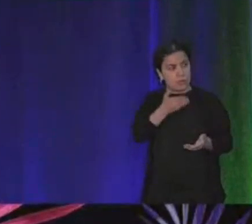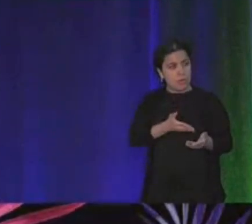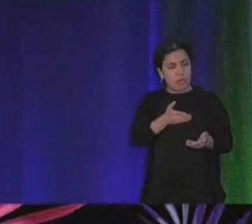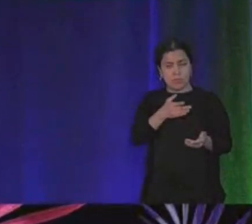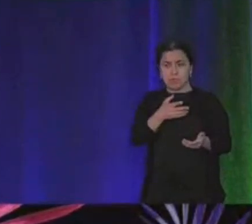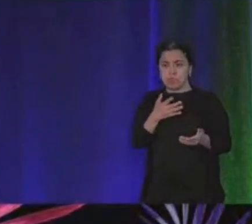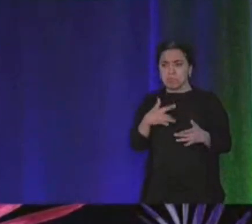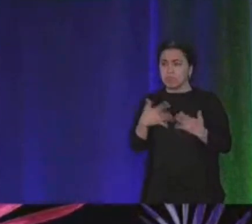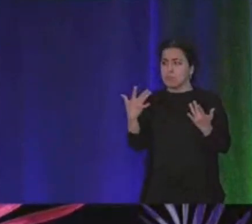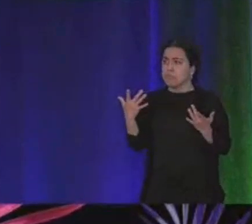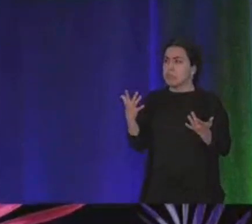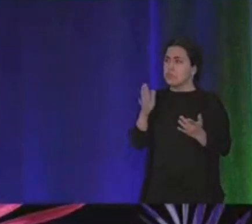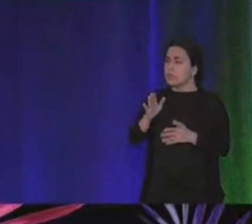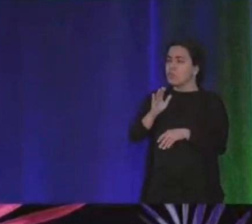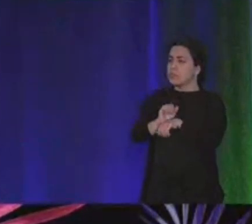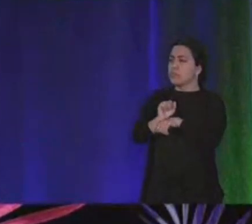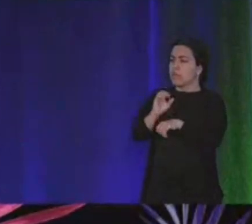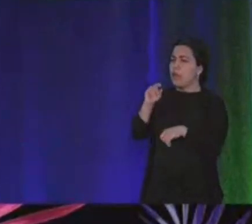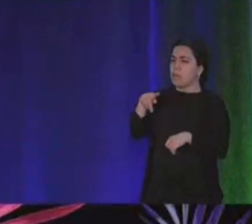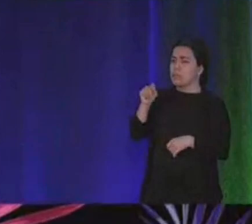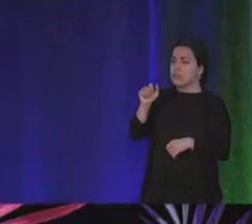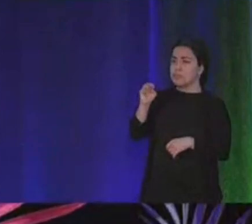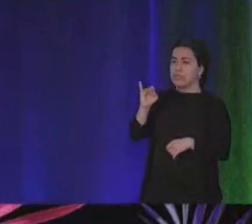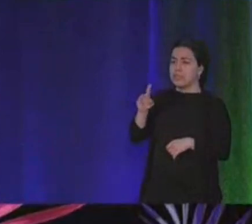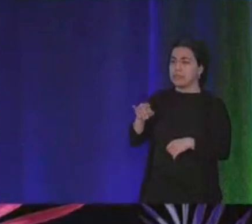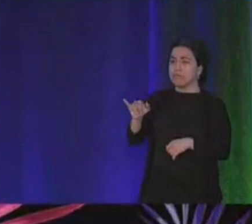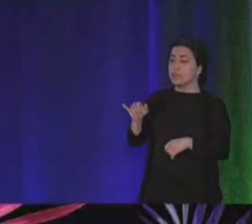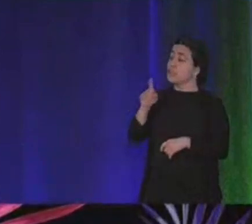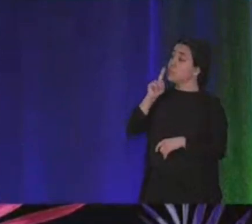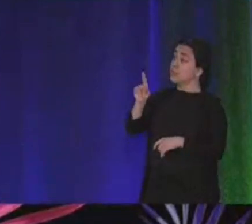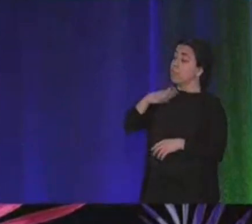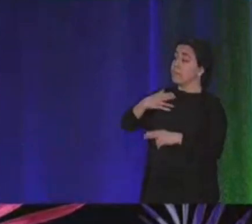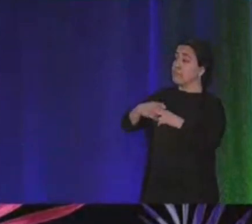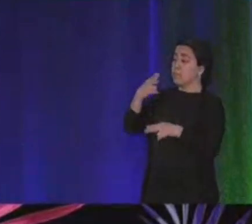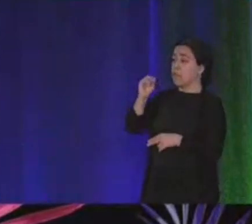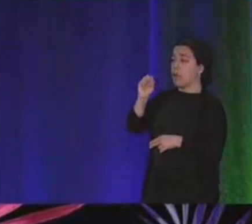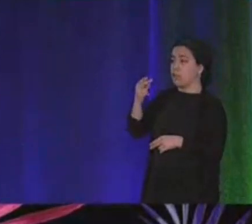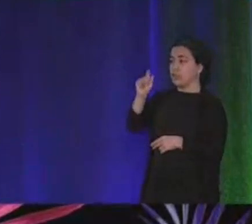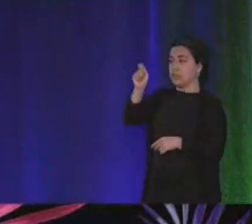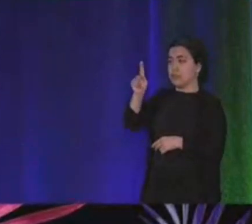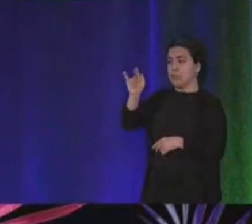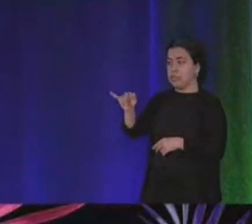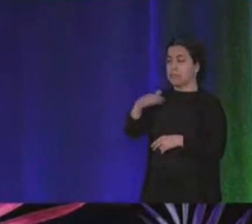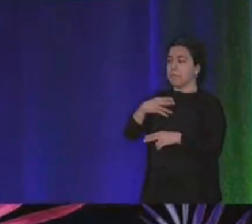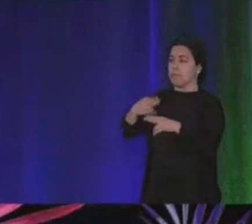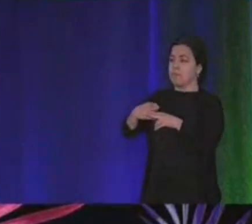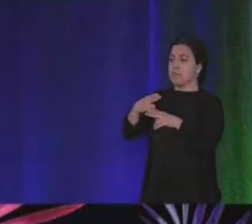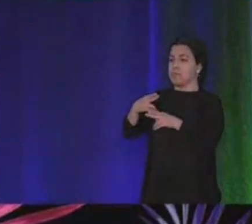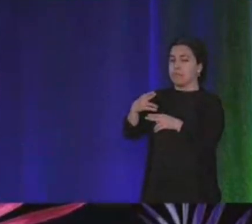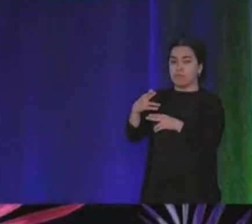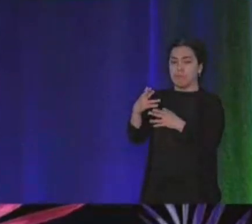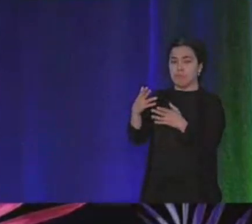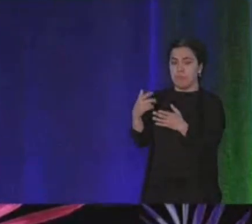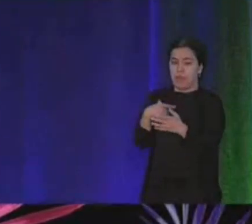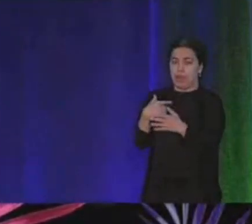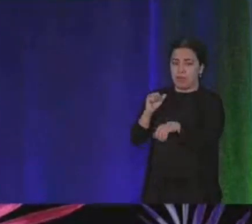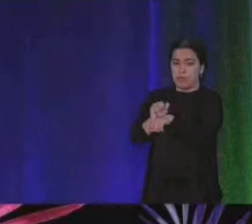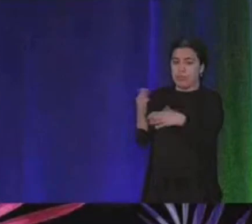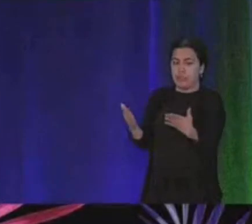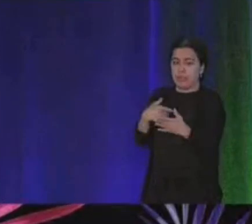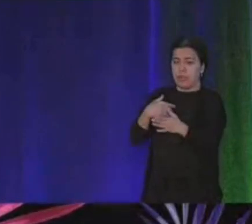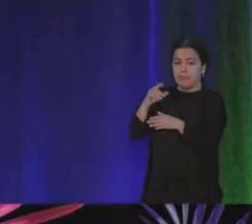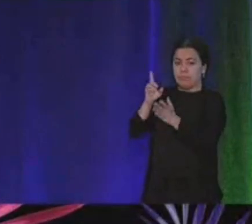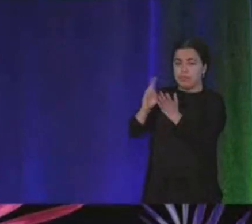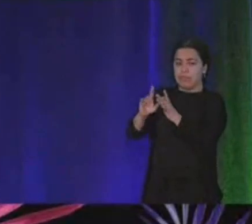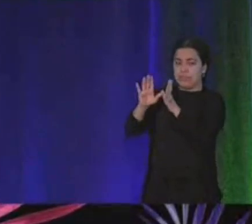about what Optimizely does? Sure. Hi, everyone. My name is Hosh'ki. I'm a design system engineer at Optimizely. Like June said, I come